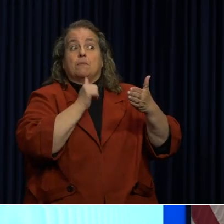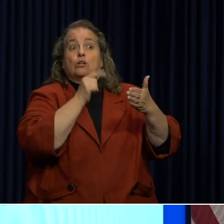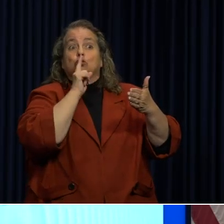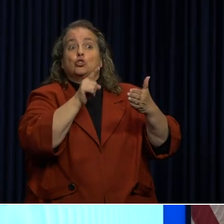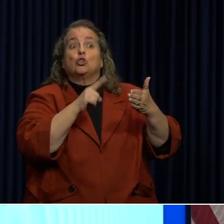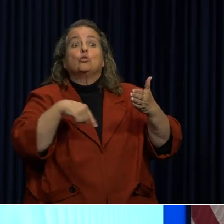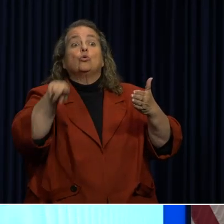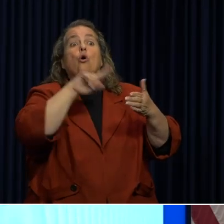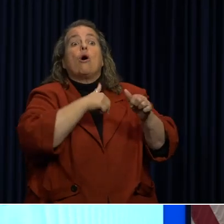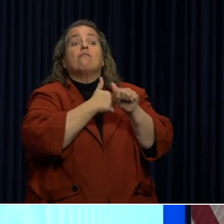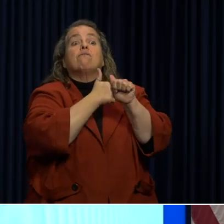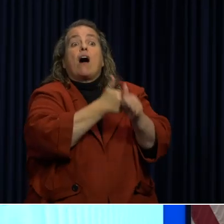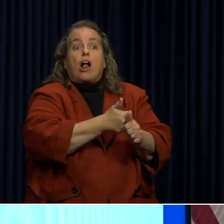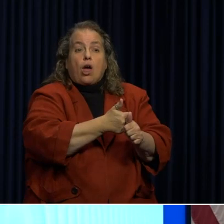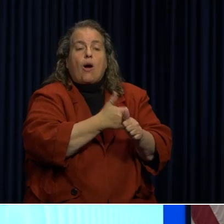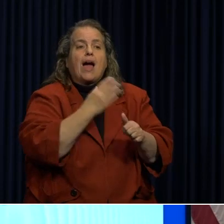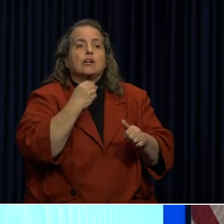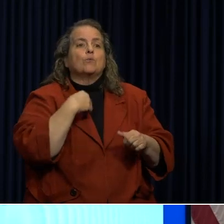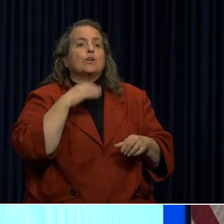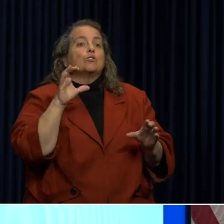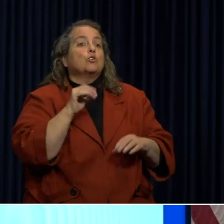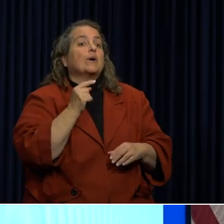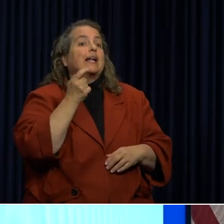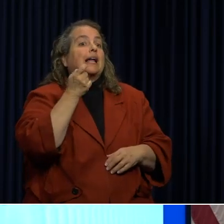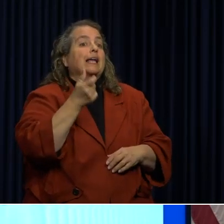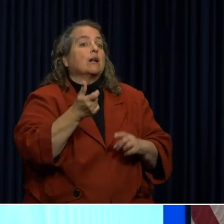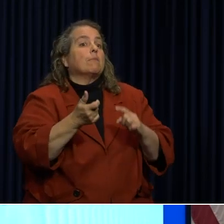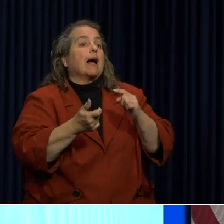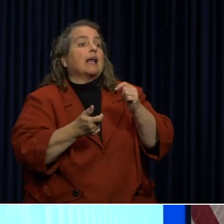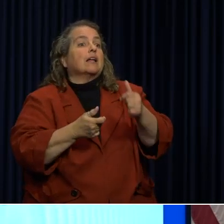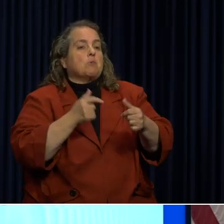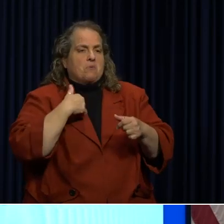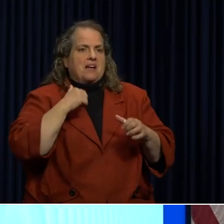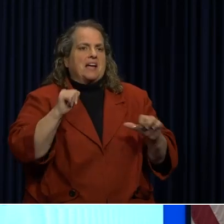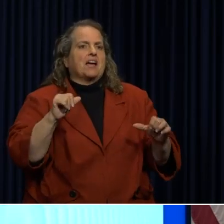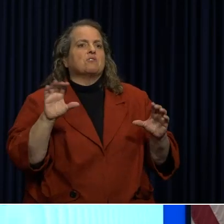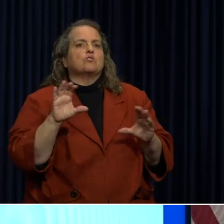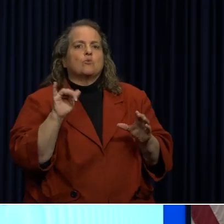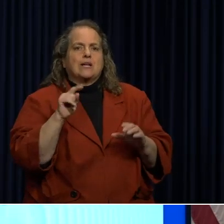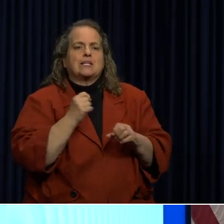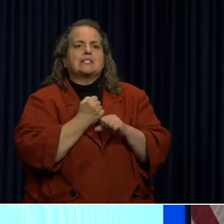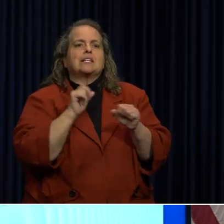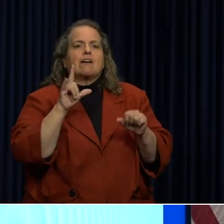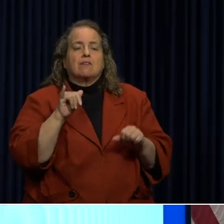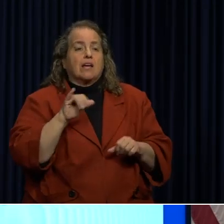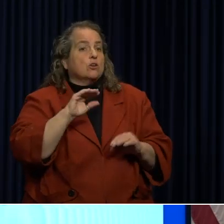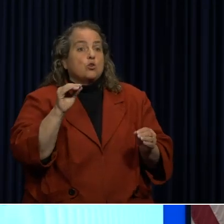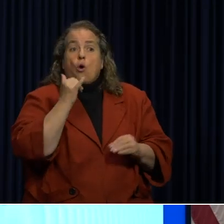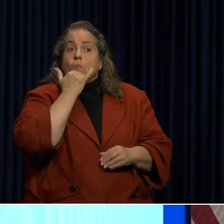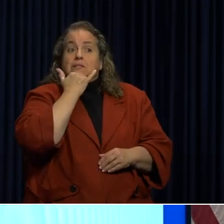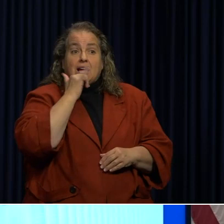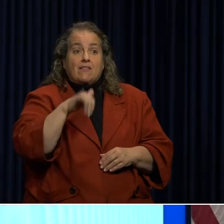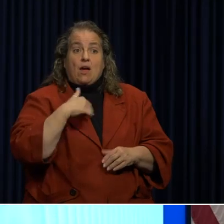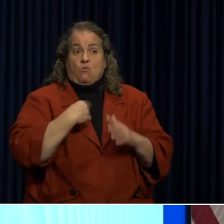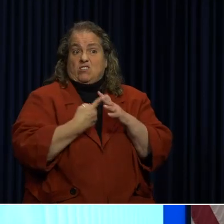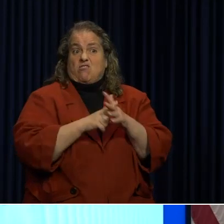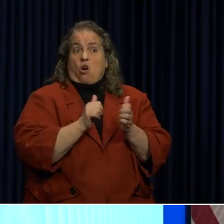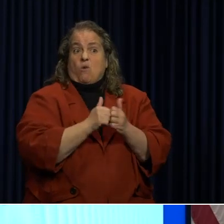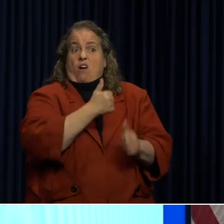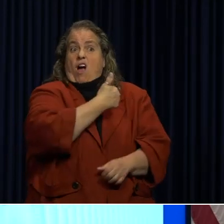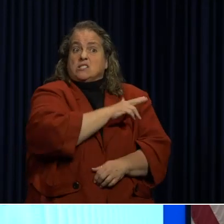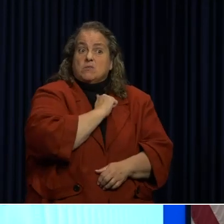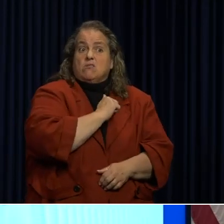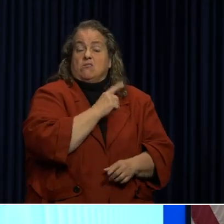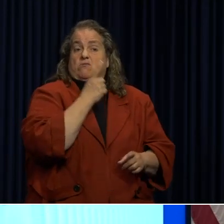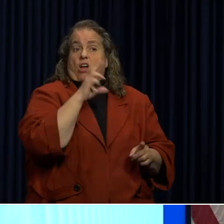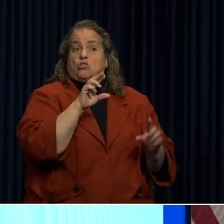it gradually, that we can do this safely. And it's no mistake that we're doing it in the healthcare area, which ought to be the area